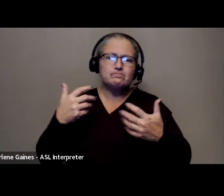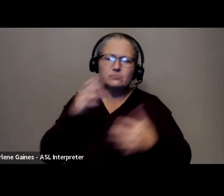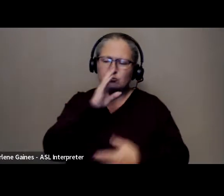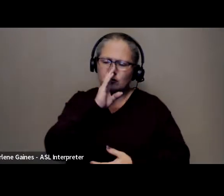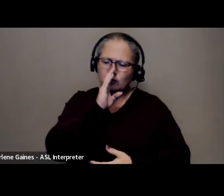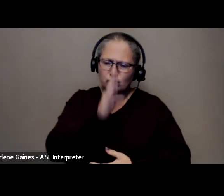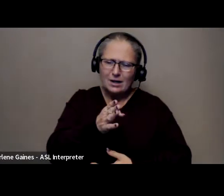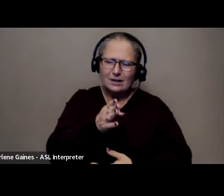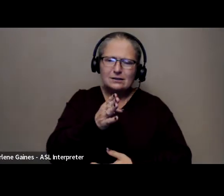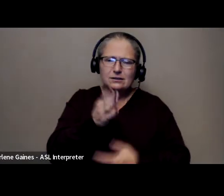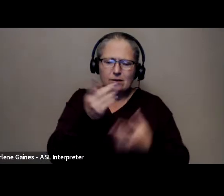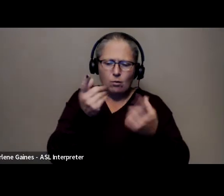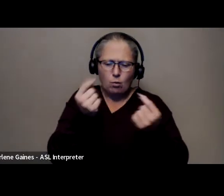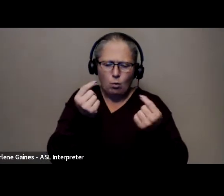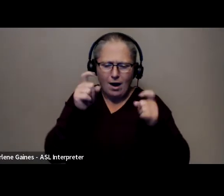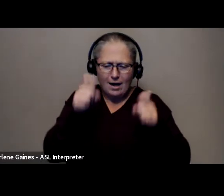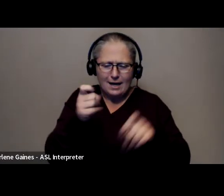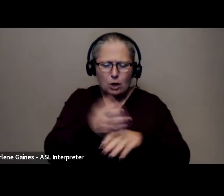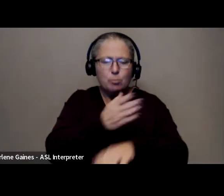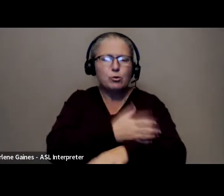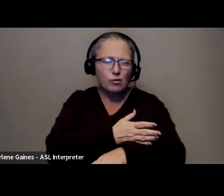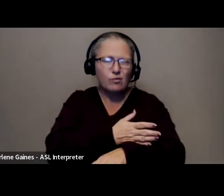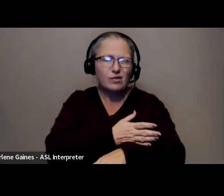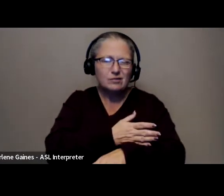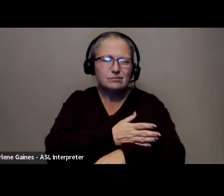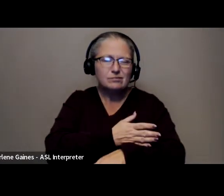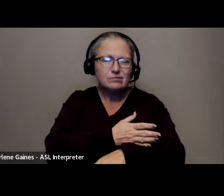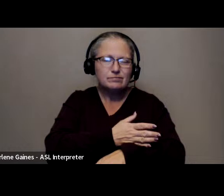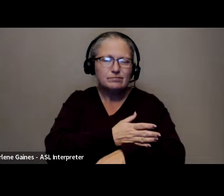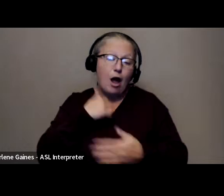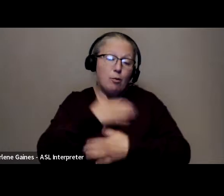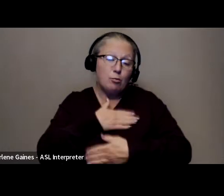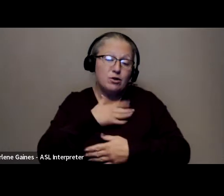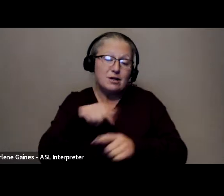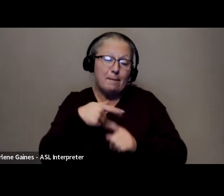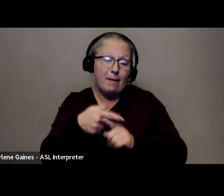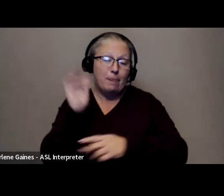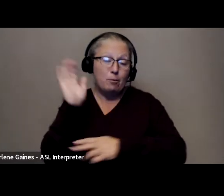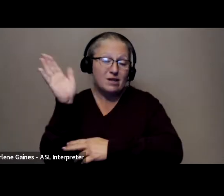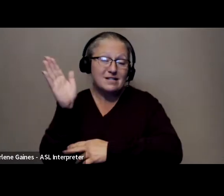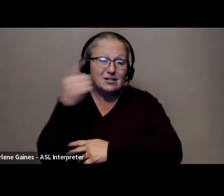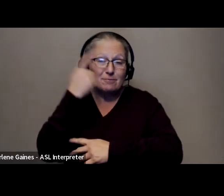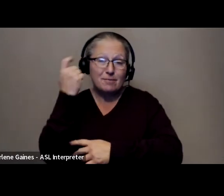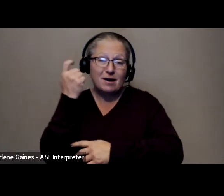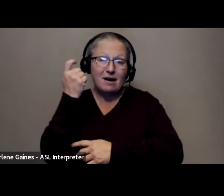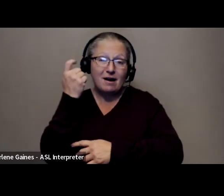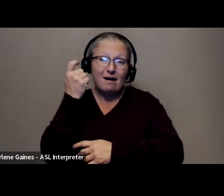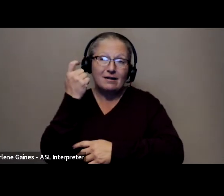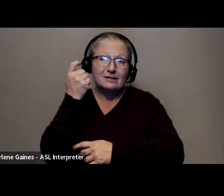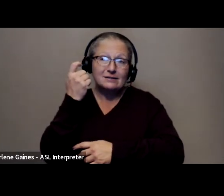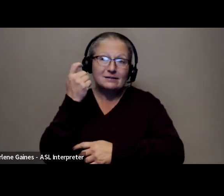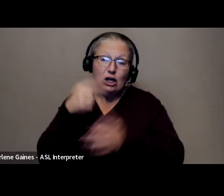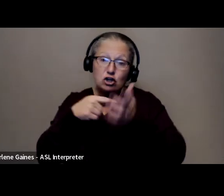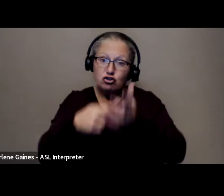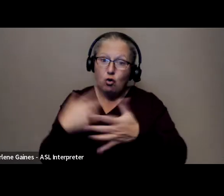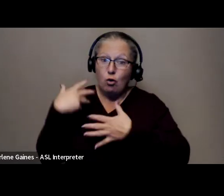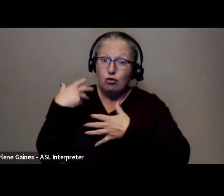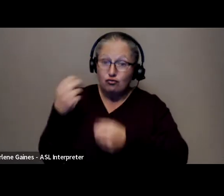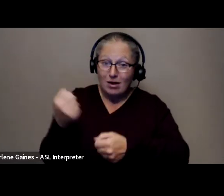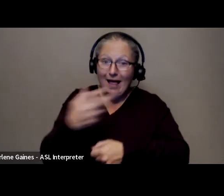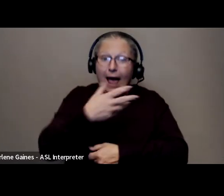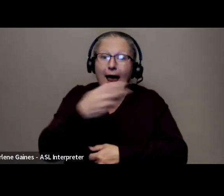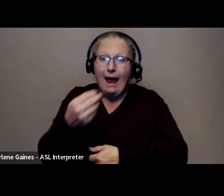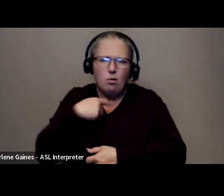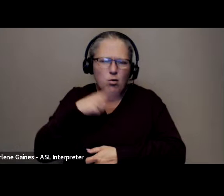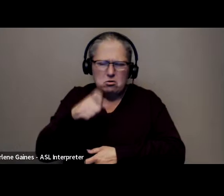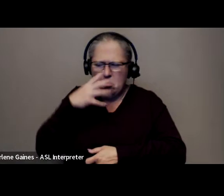direct about where we need to improve. And this is one of the things I appreciated about the presentation, is that it highlighted strengths, and we